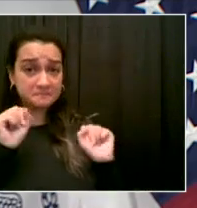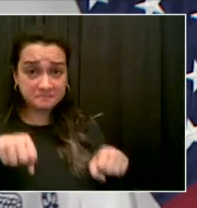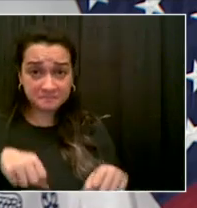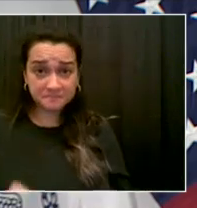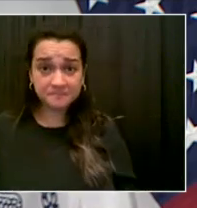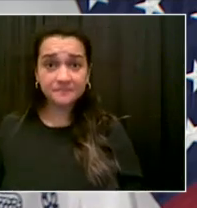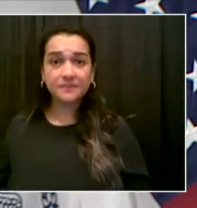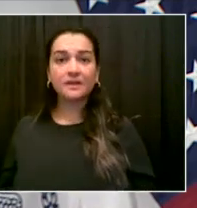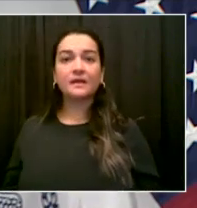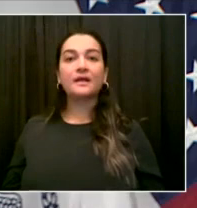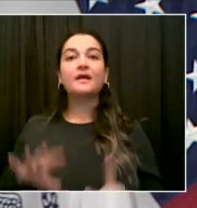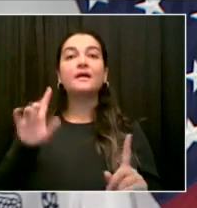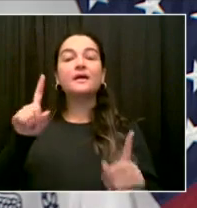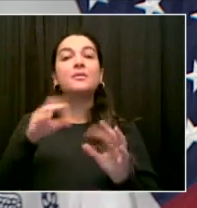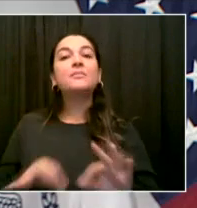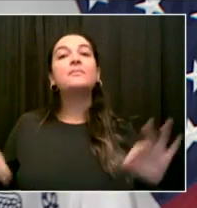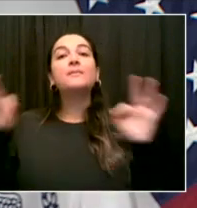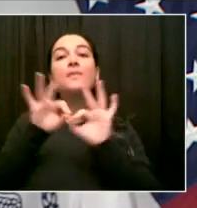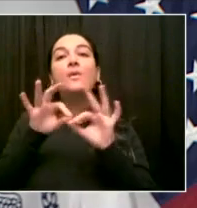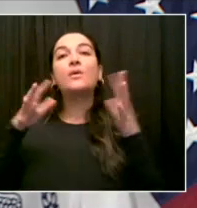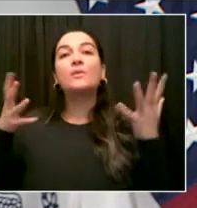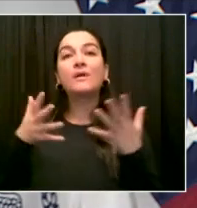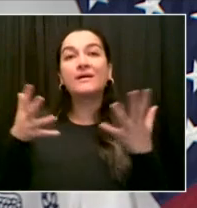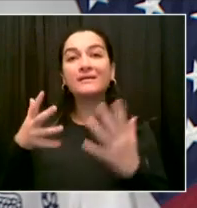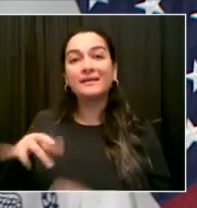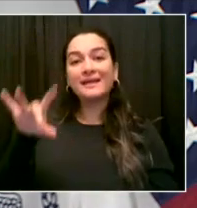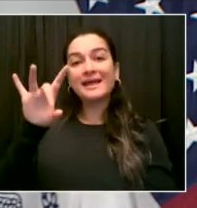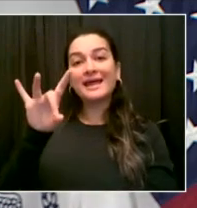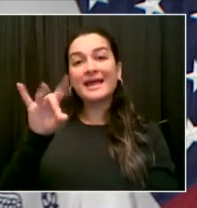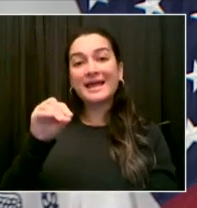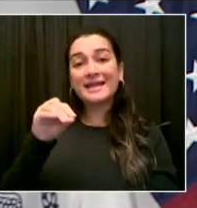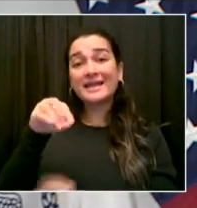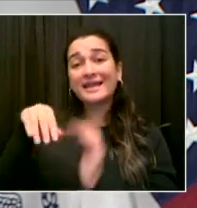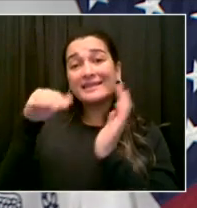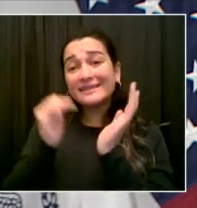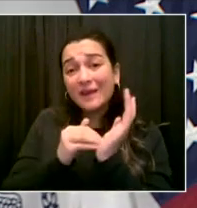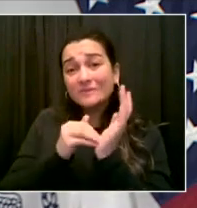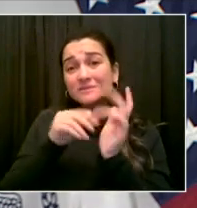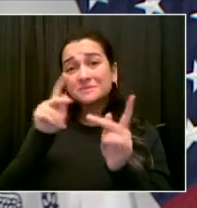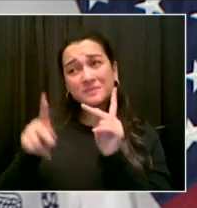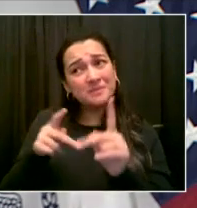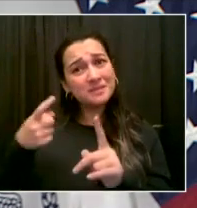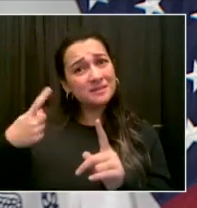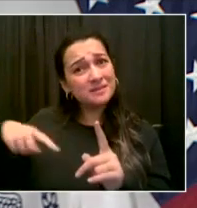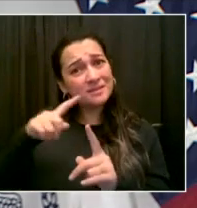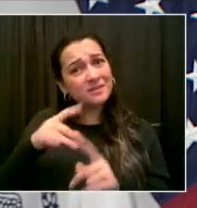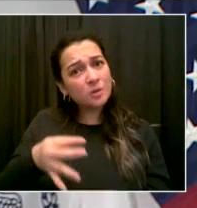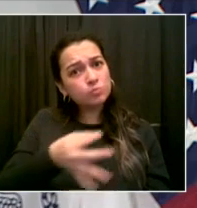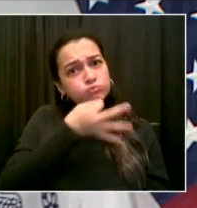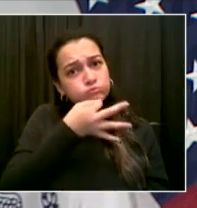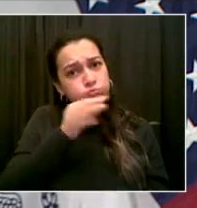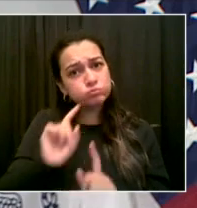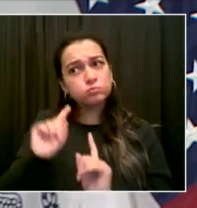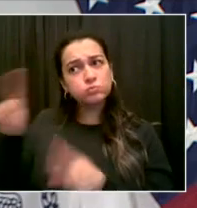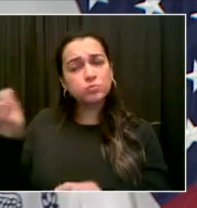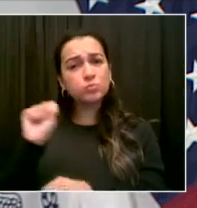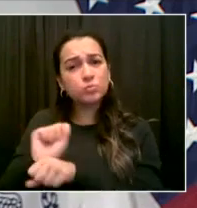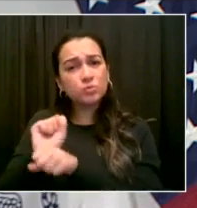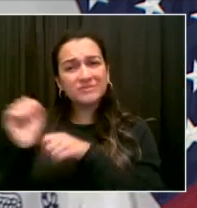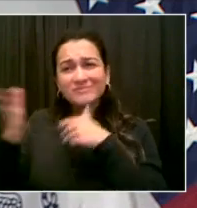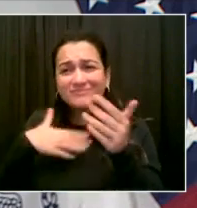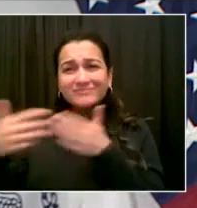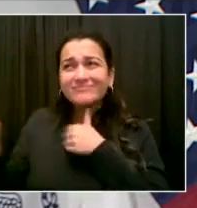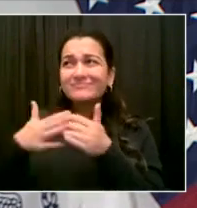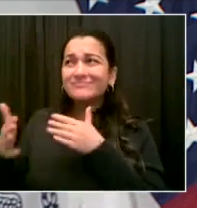to now take it to the next level, get a lot more done for the people at a point where we have to really spur a strong recovery for this